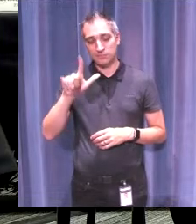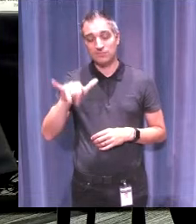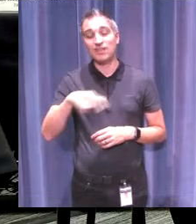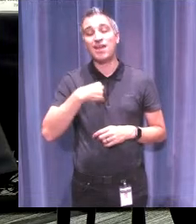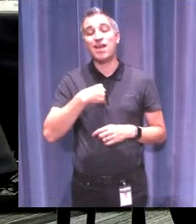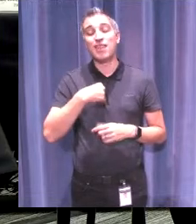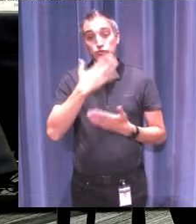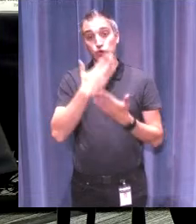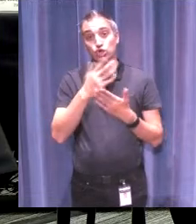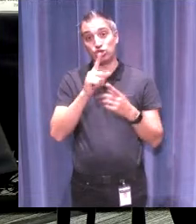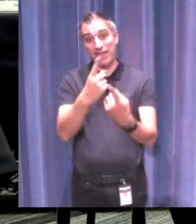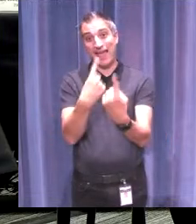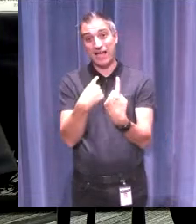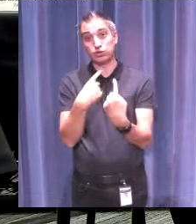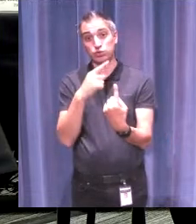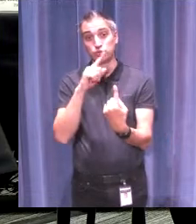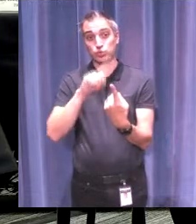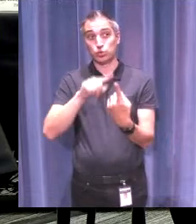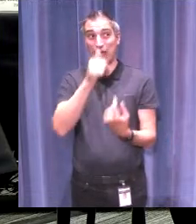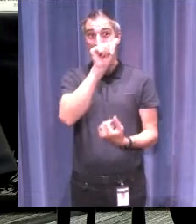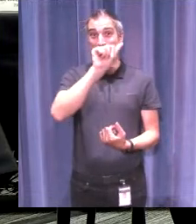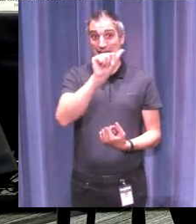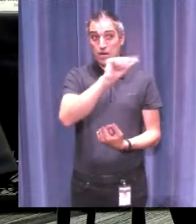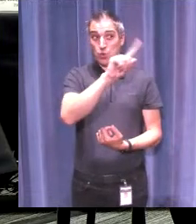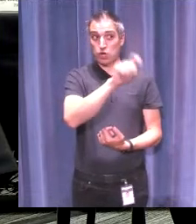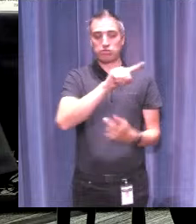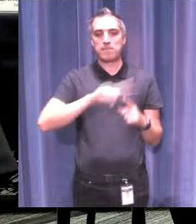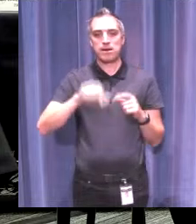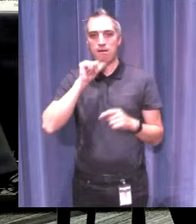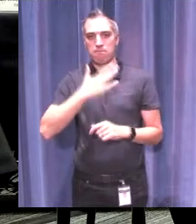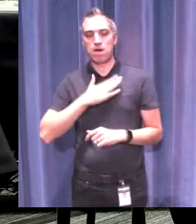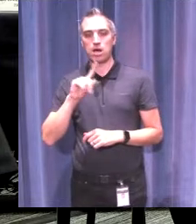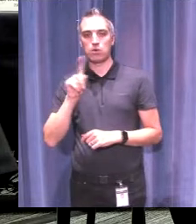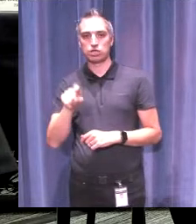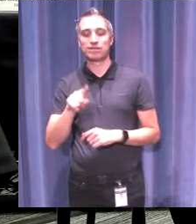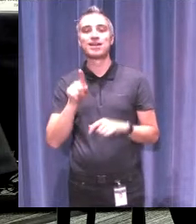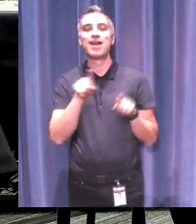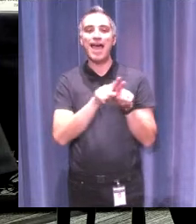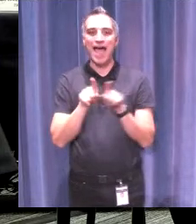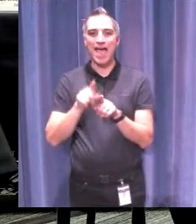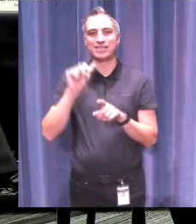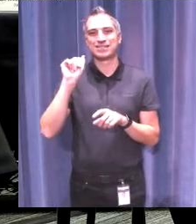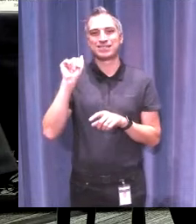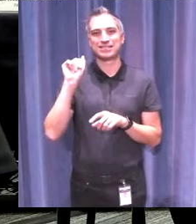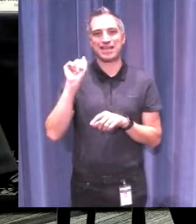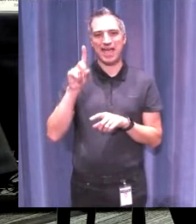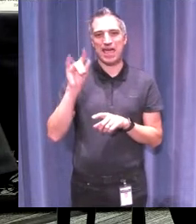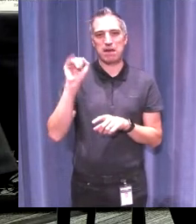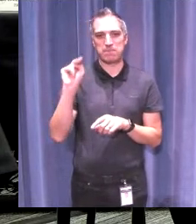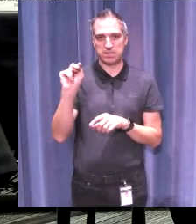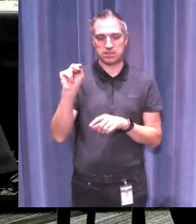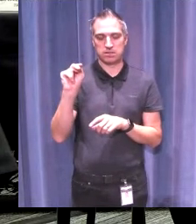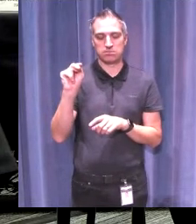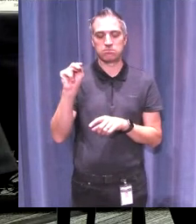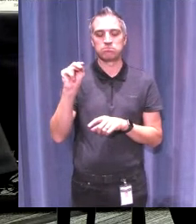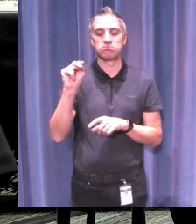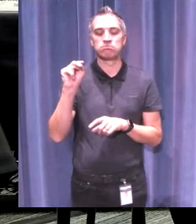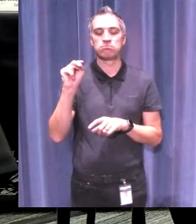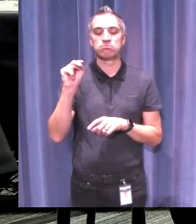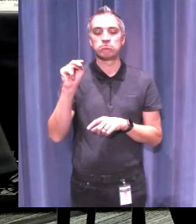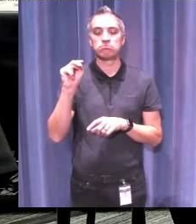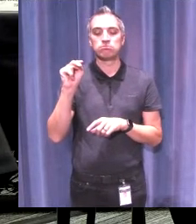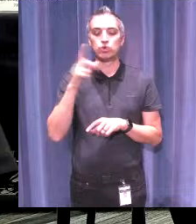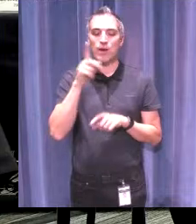is, as an administrator leader, you have to make sometimes a decision that